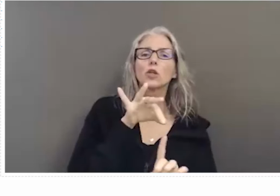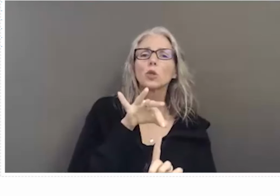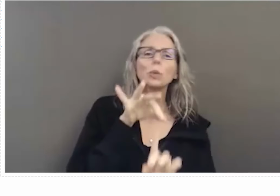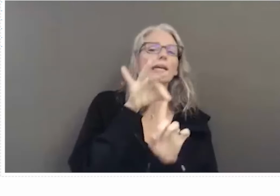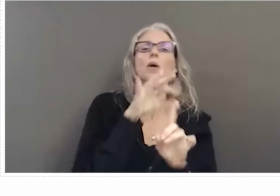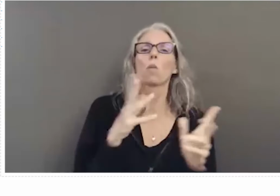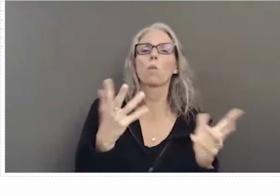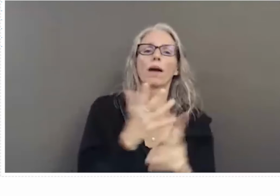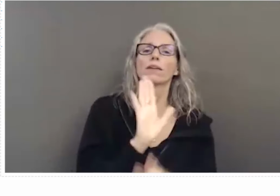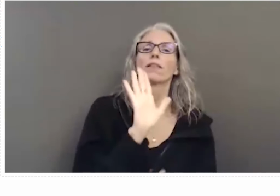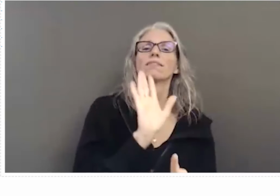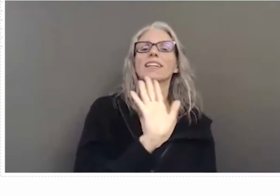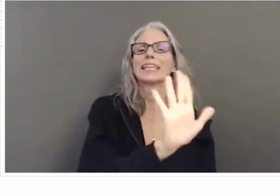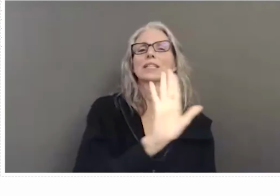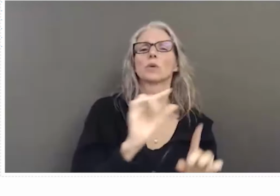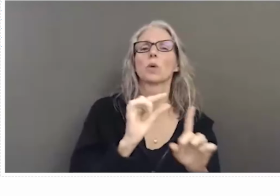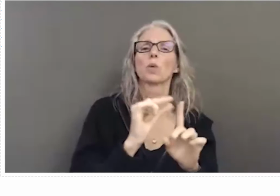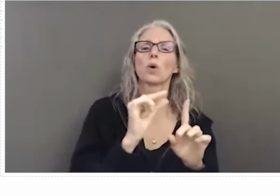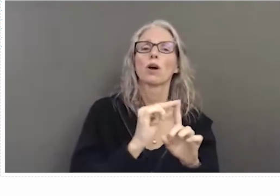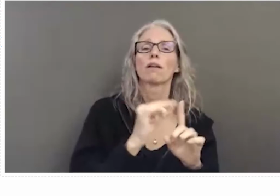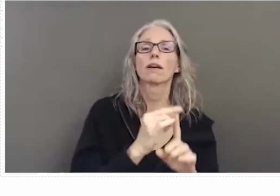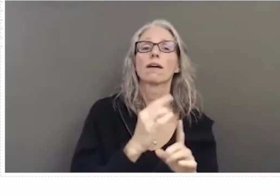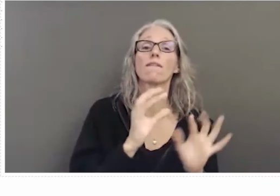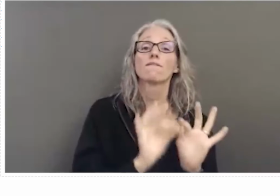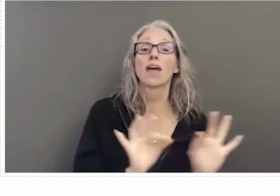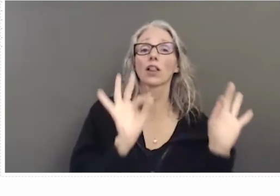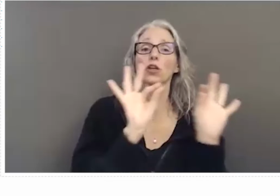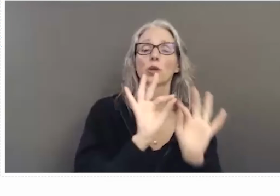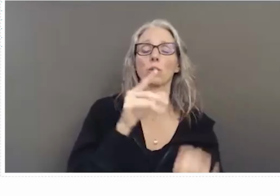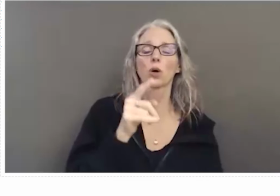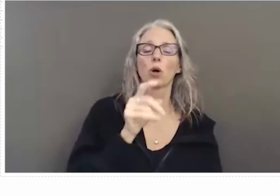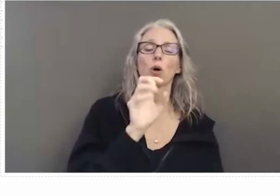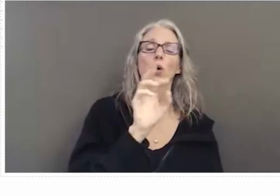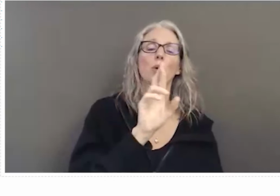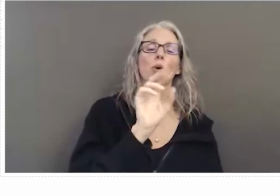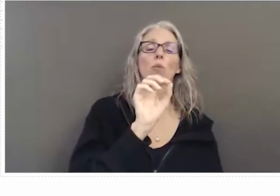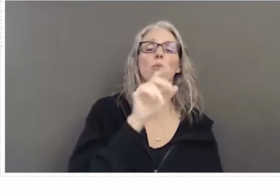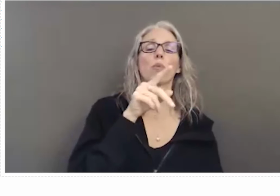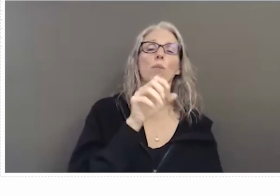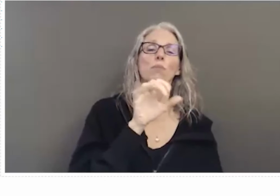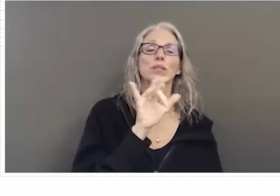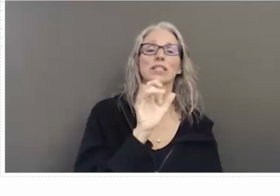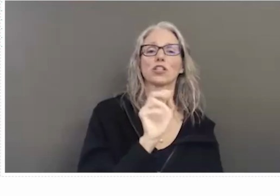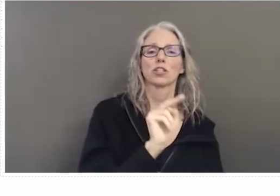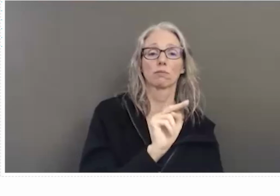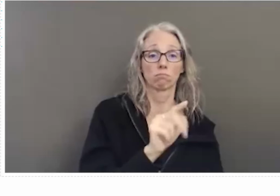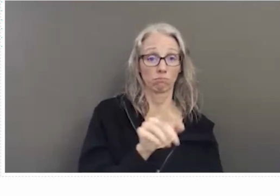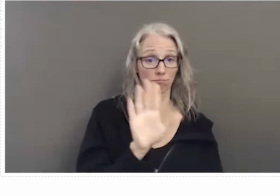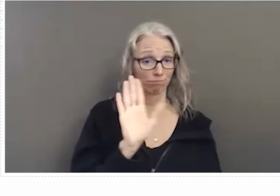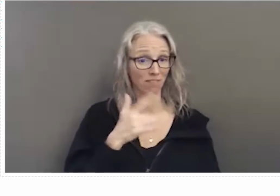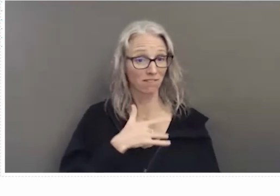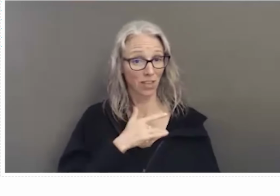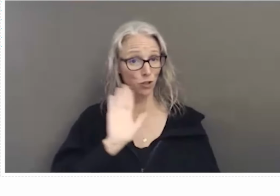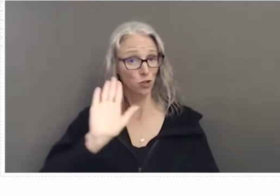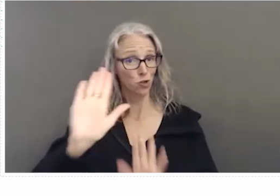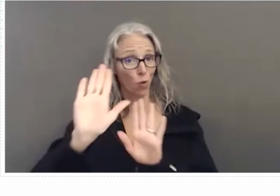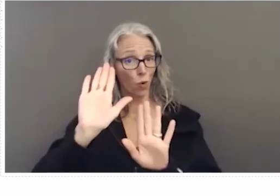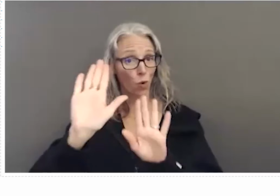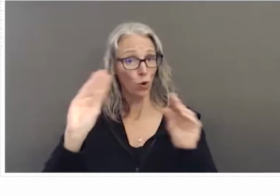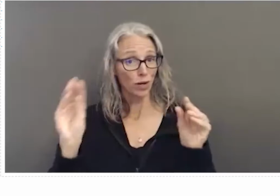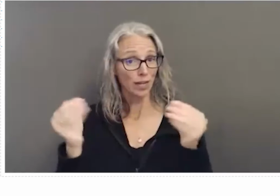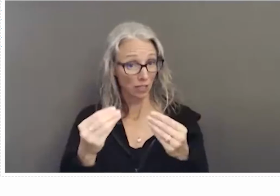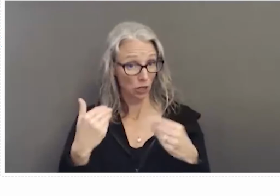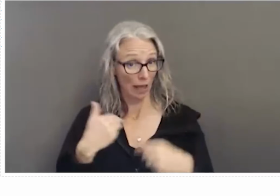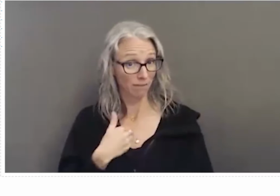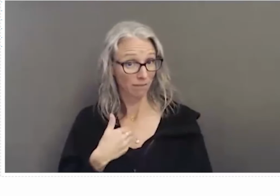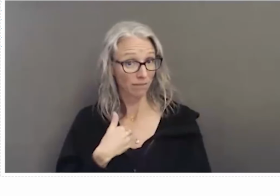a partner? And what advice would you give to arts organizations that are looking to identify that thing? And maybe, Carly, I'll start